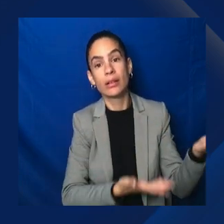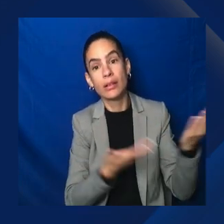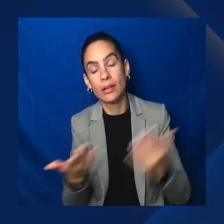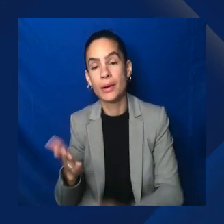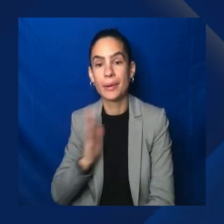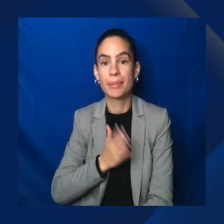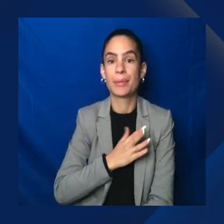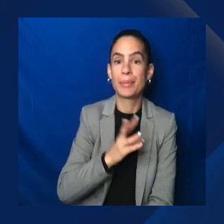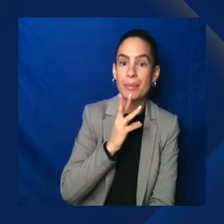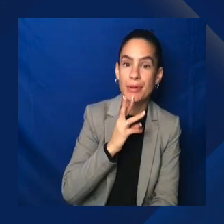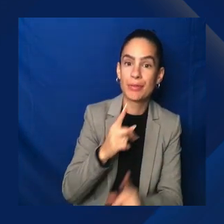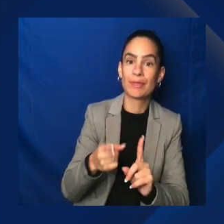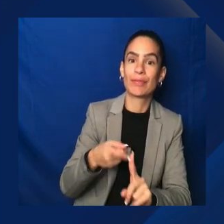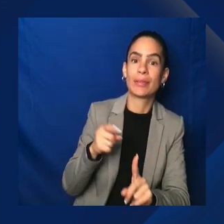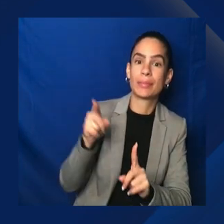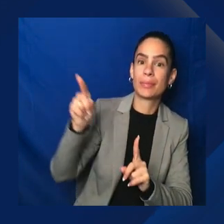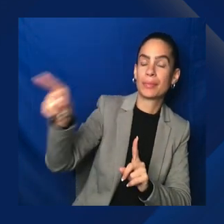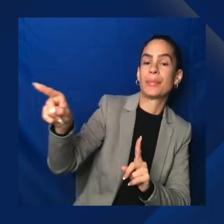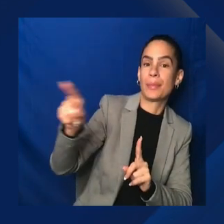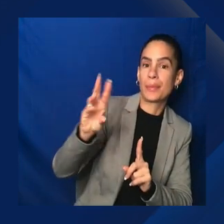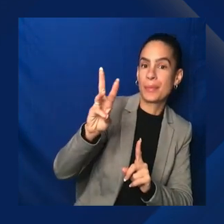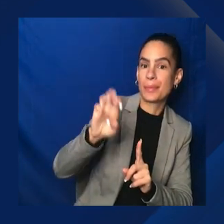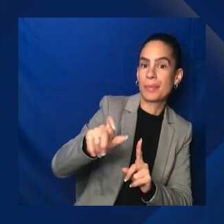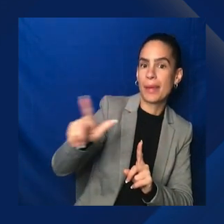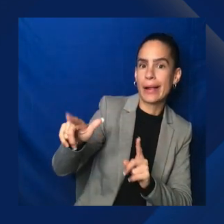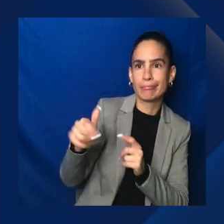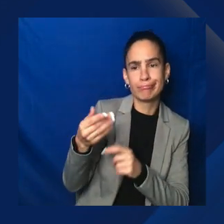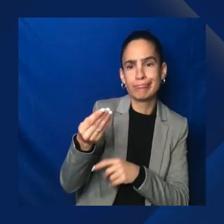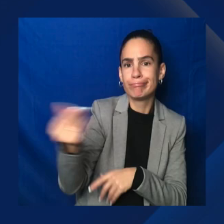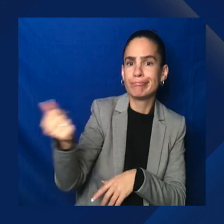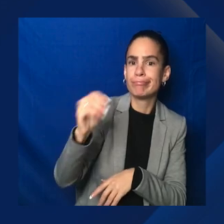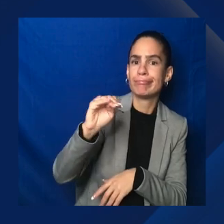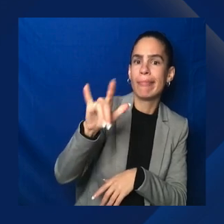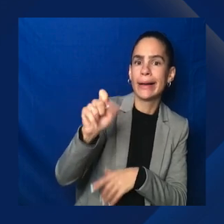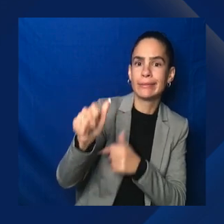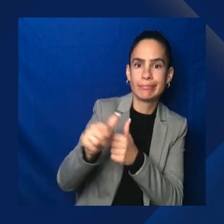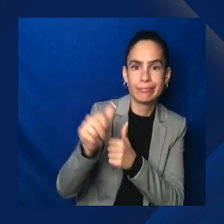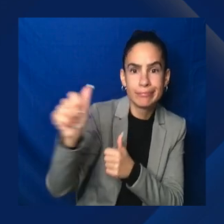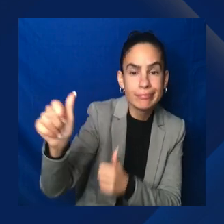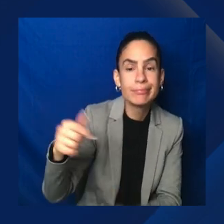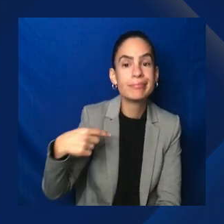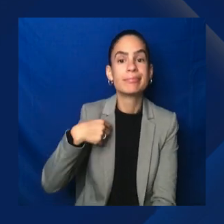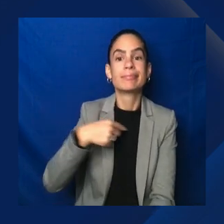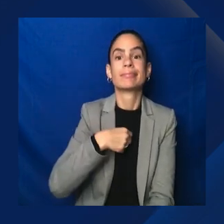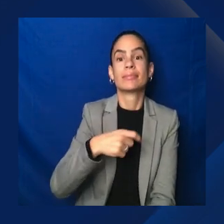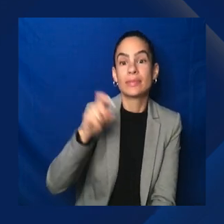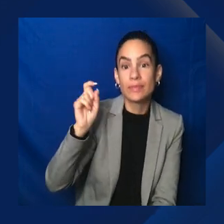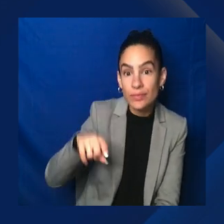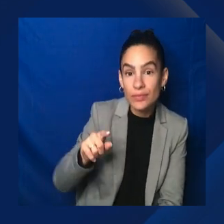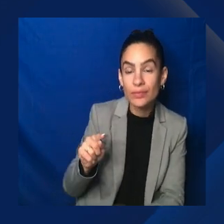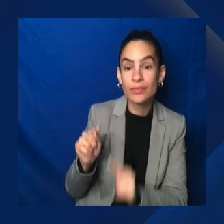that, you know, we have to travel an hour to get fresh fruits and vegetables really